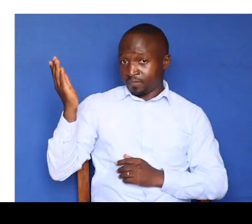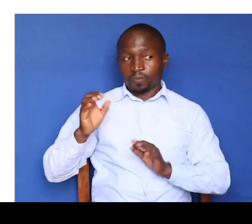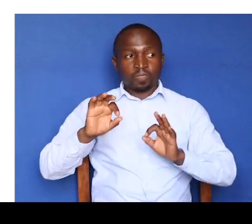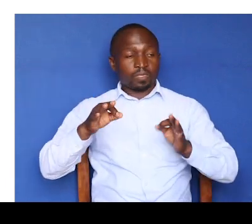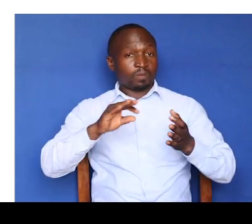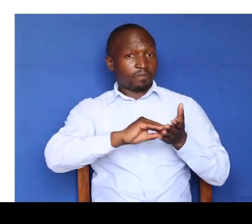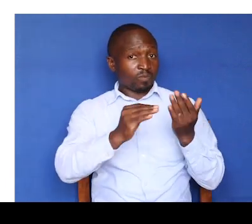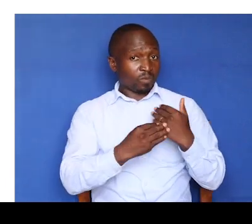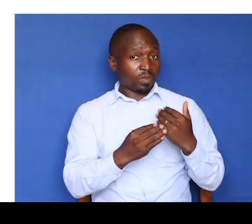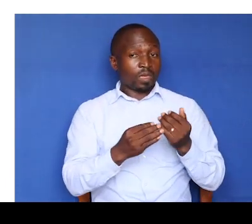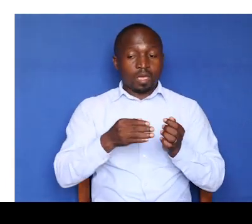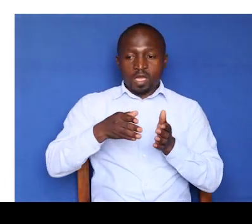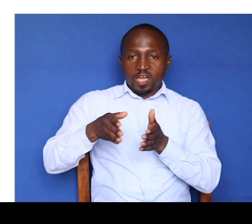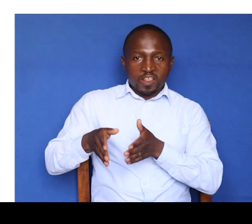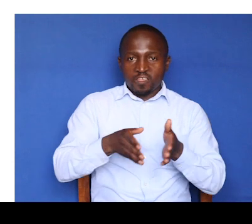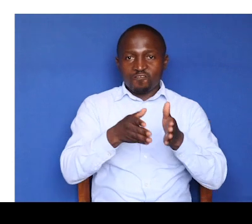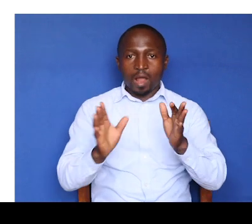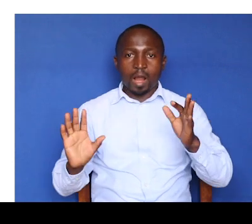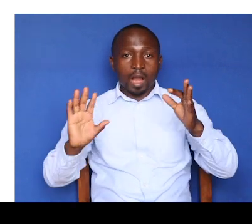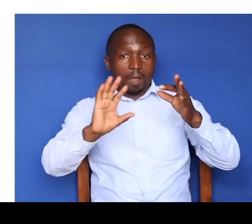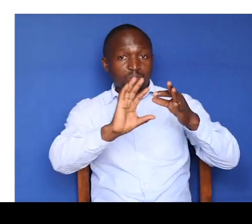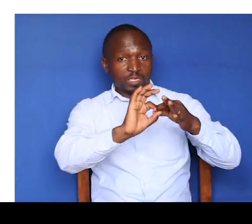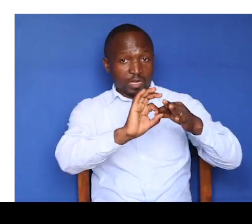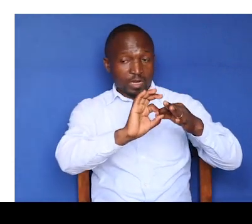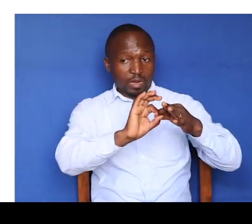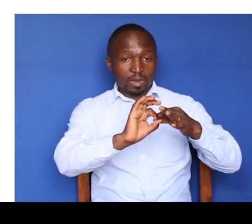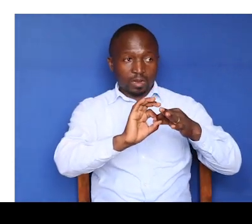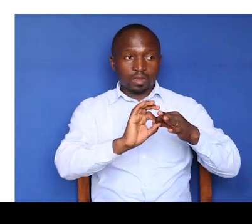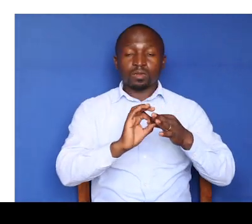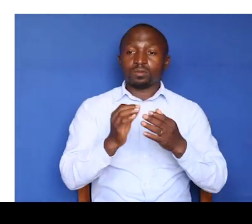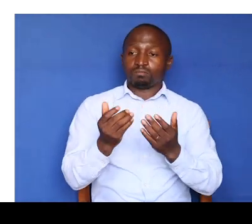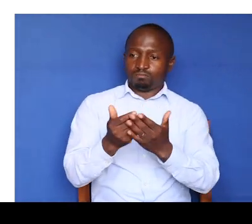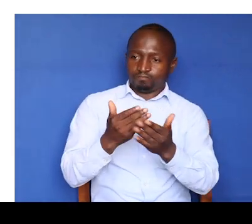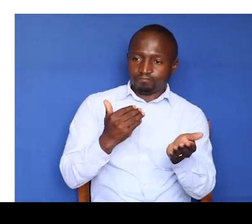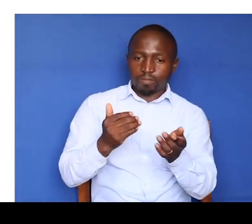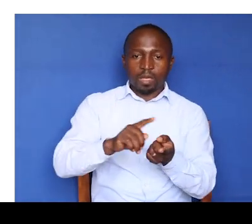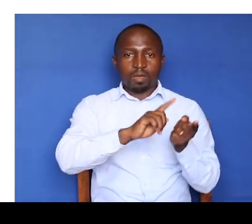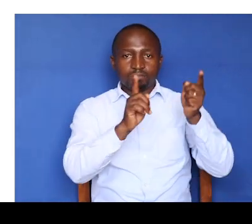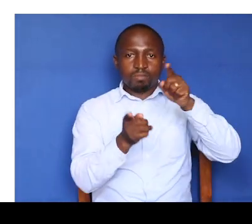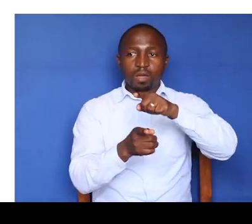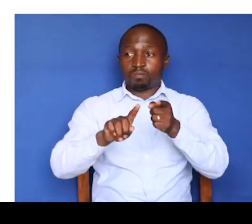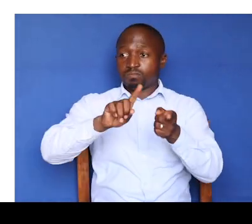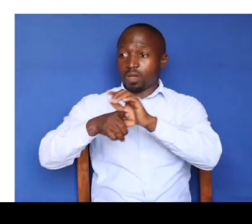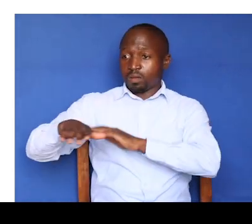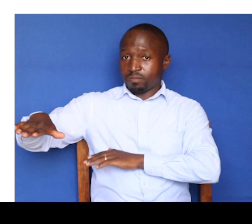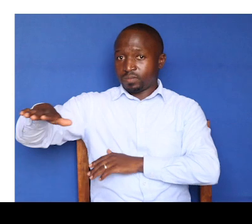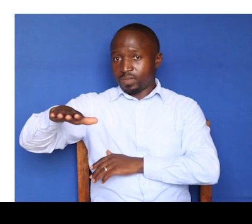how river capture makes evolution of landscape. But